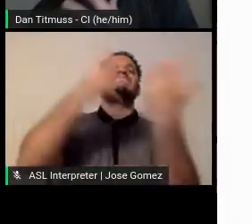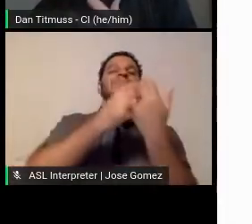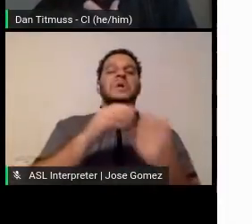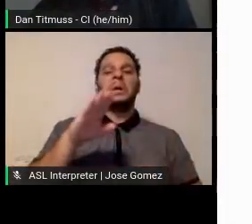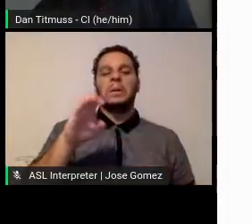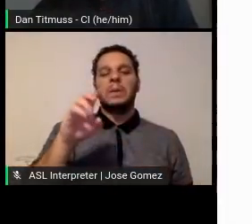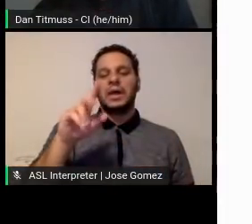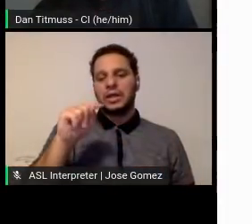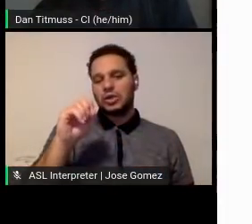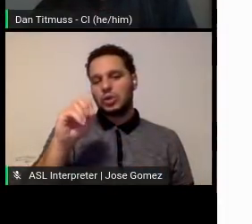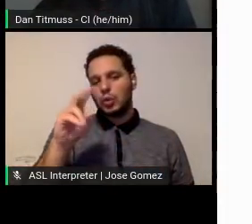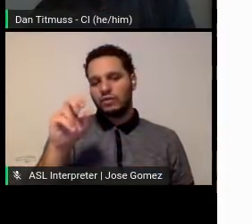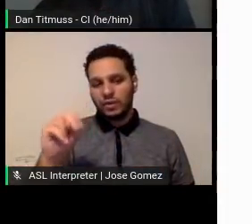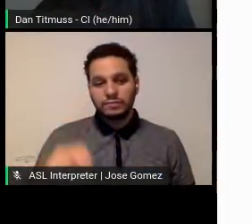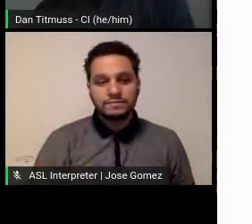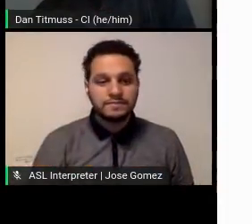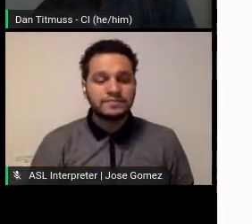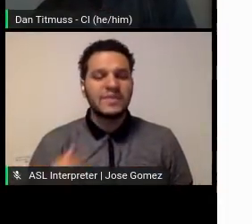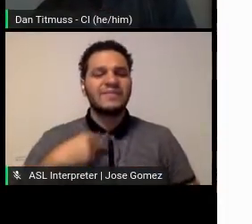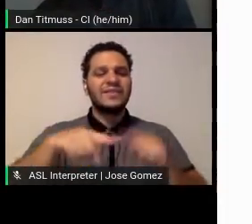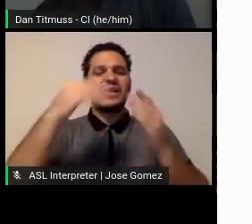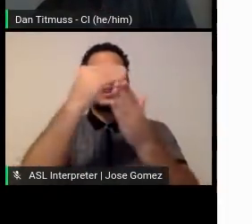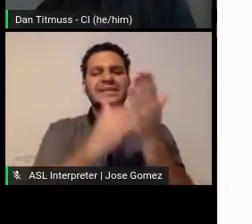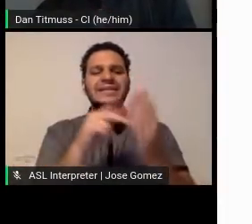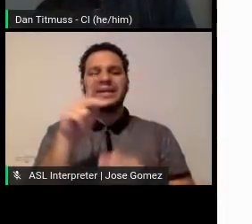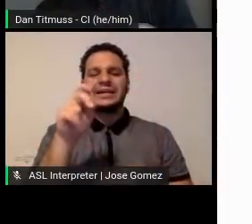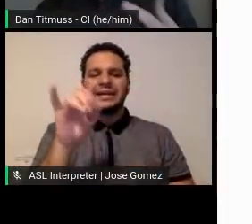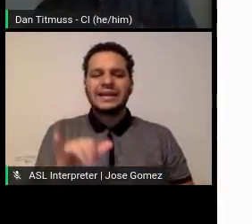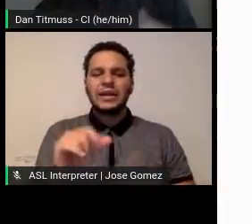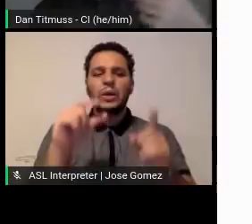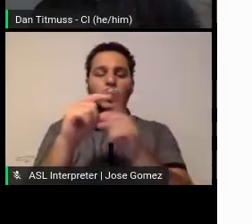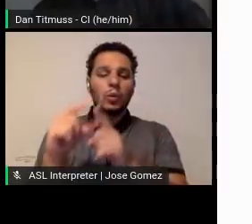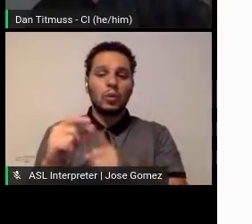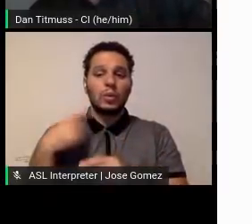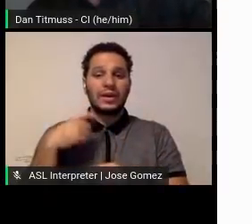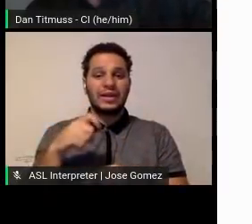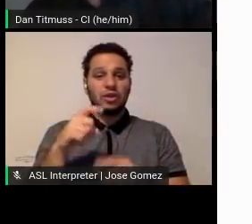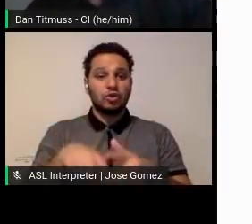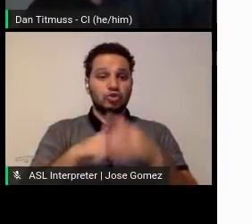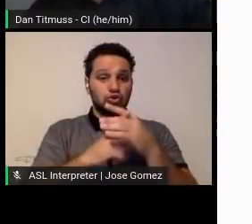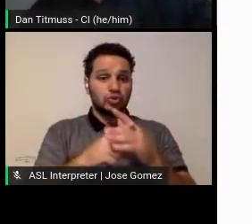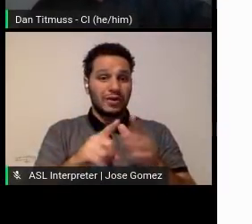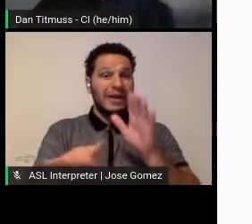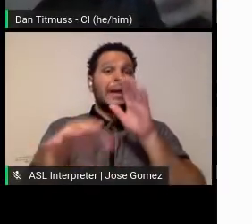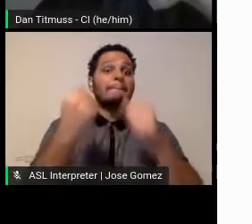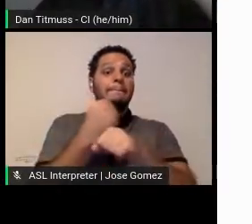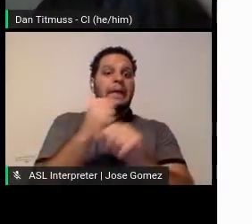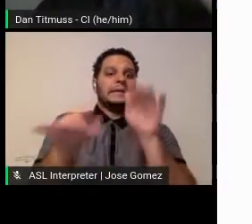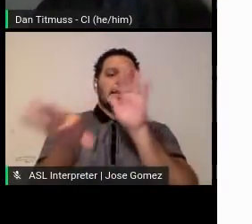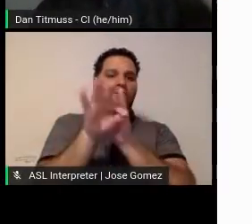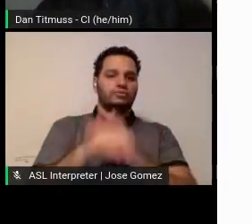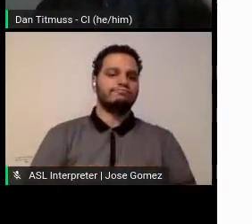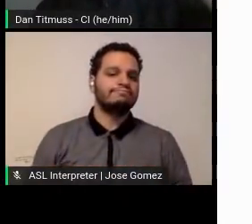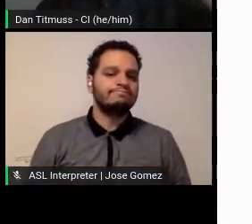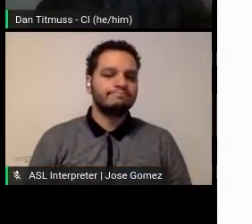So once you're done getting your list of keywords, we need to start to make a selection.